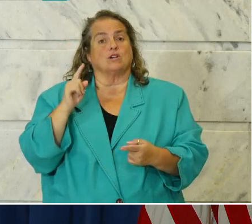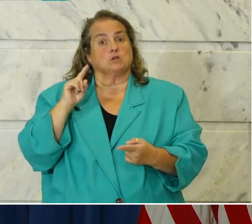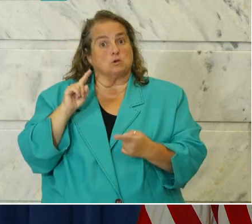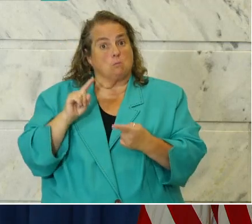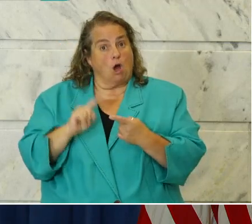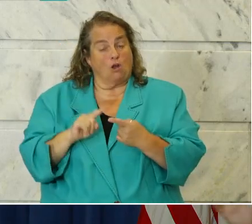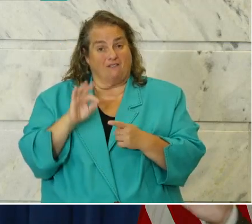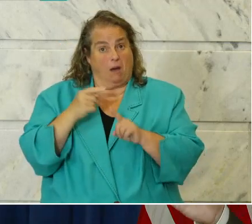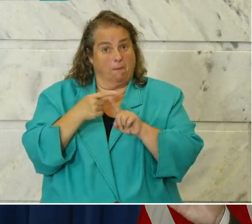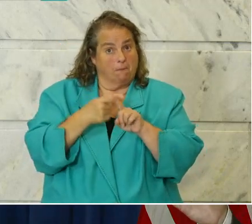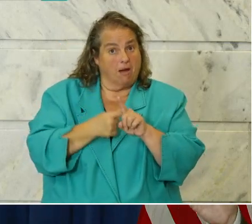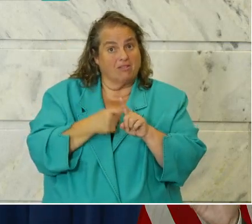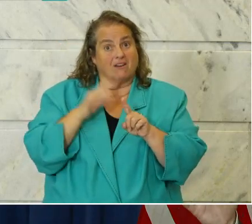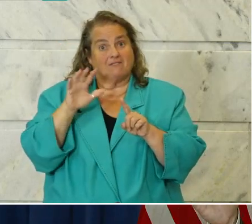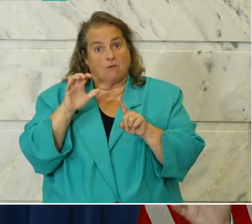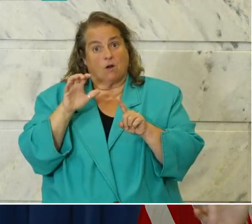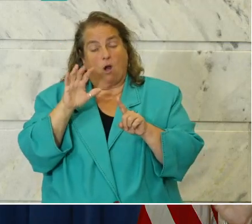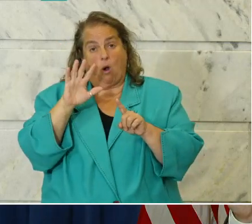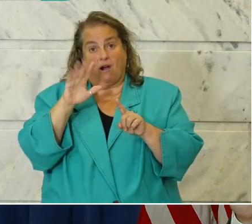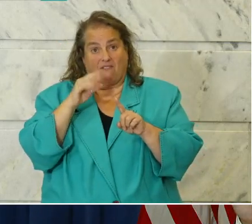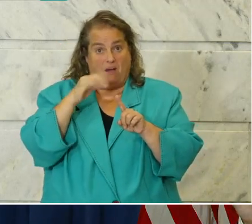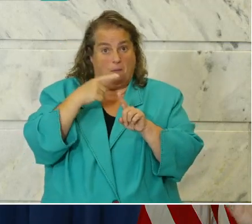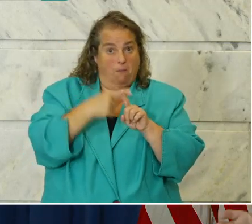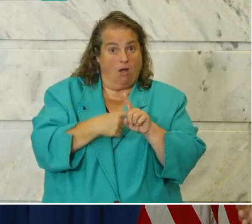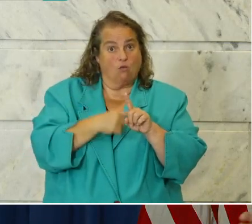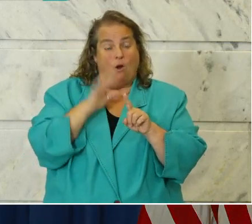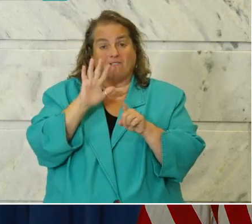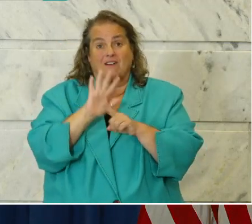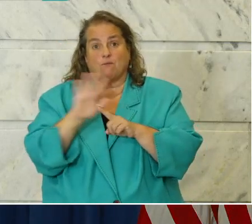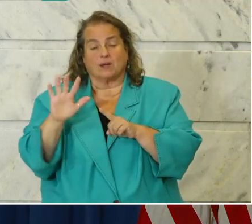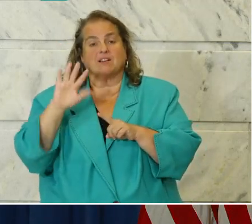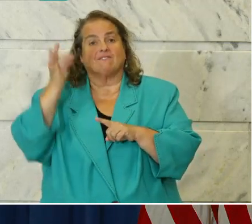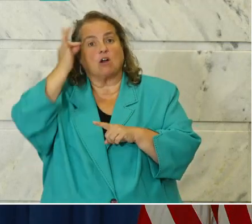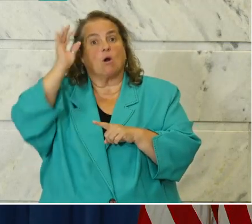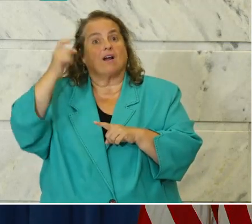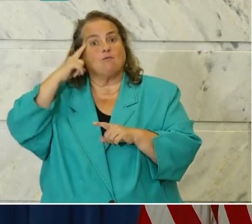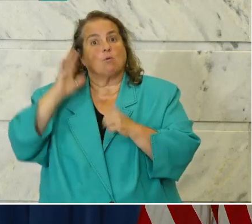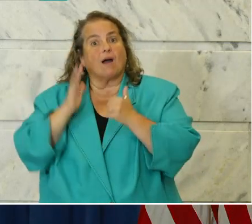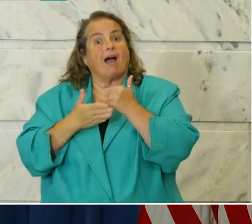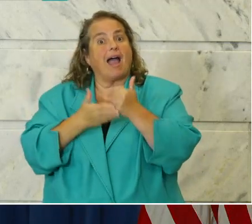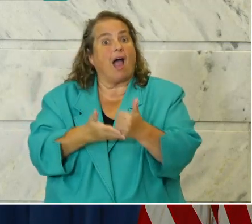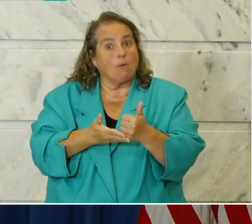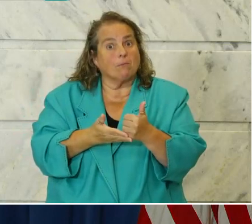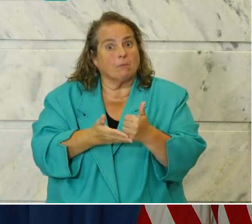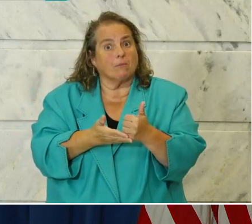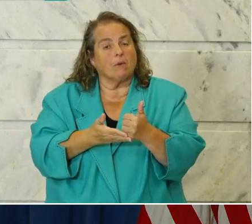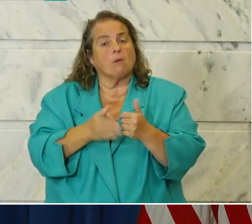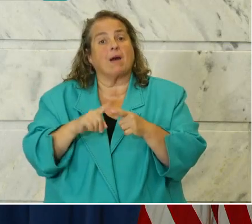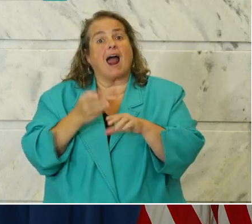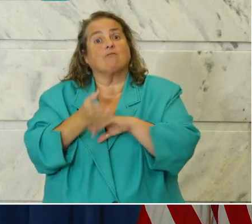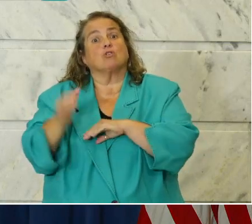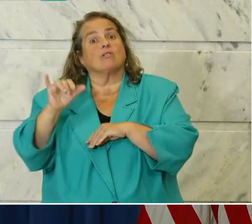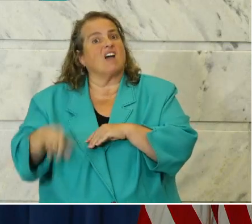that the federal government would help, and then after that it would become absolutely unsustainable. And the